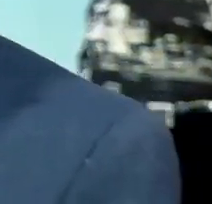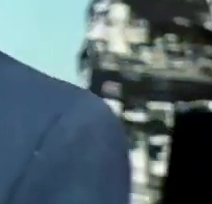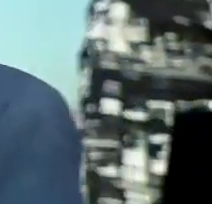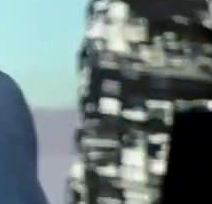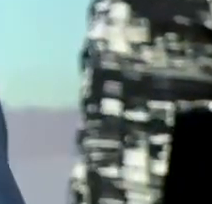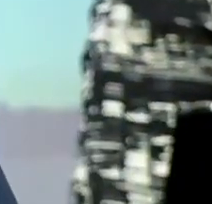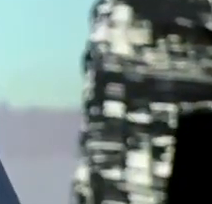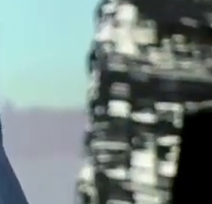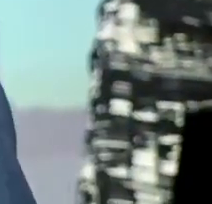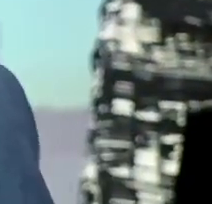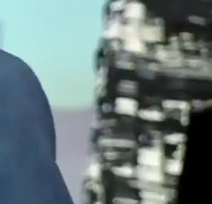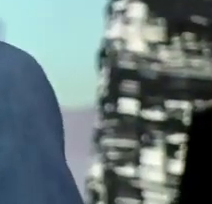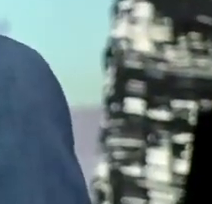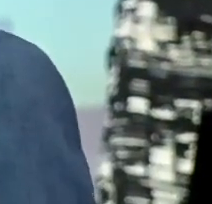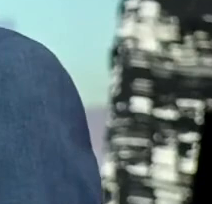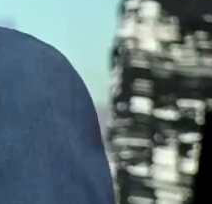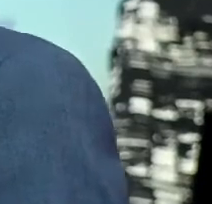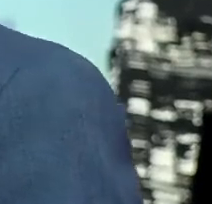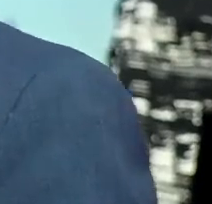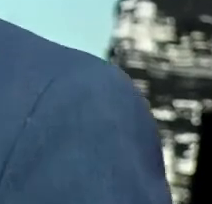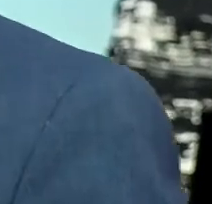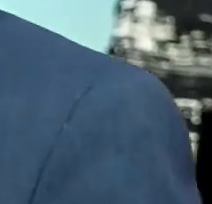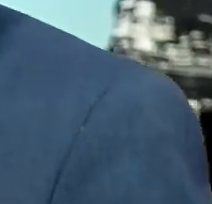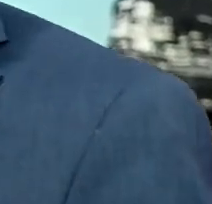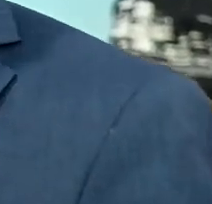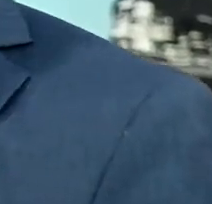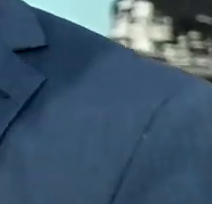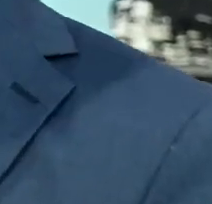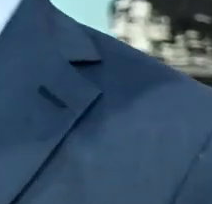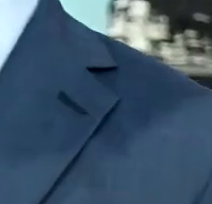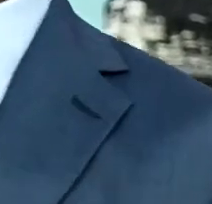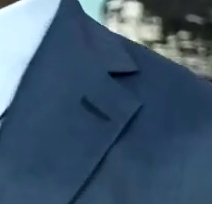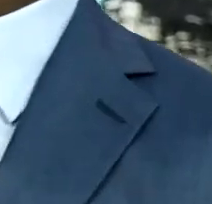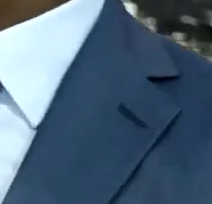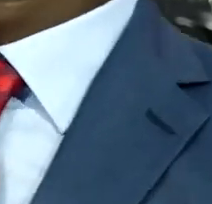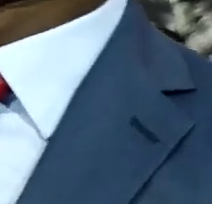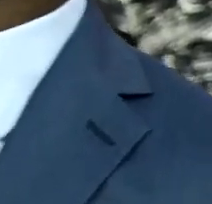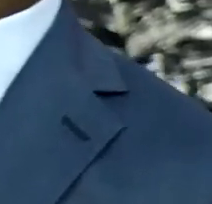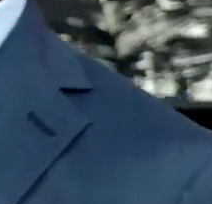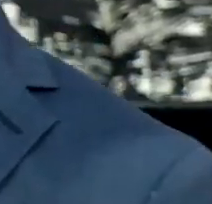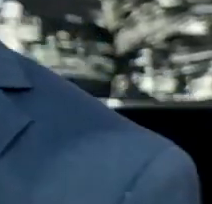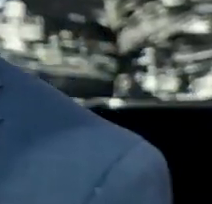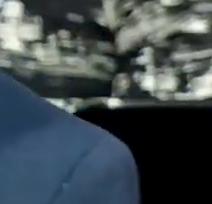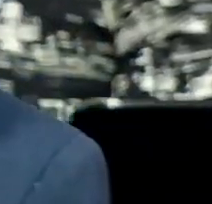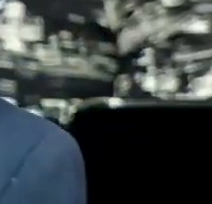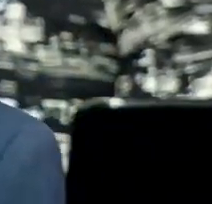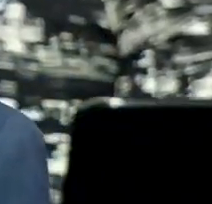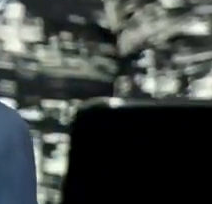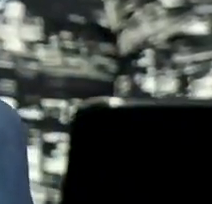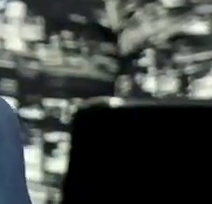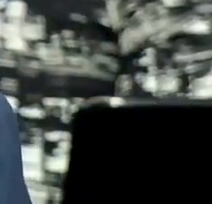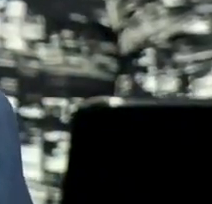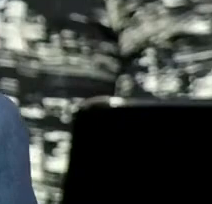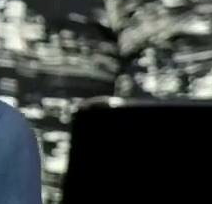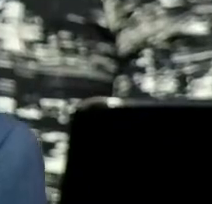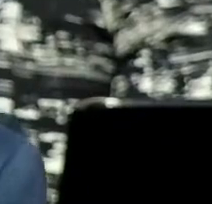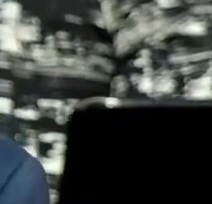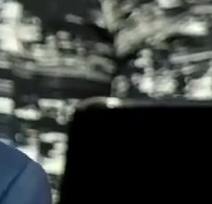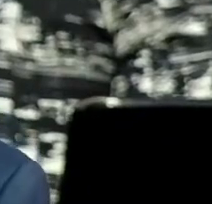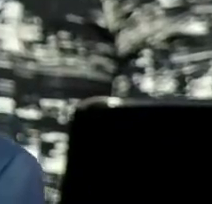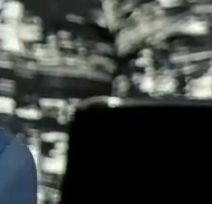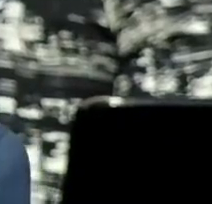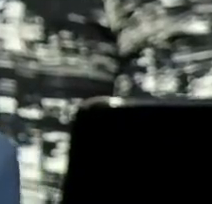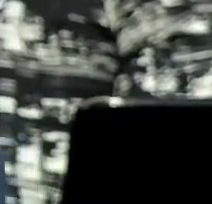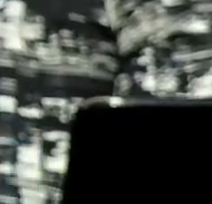of extremity, when he did not know his standing with God, he falls into sleep and he beholds that wonderful ladder. And the